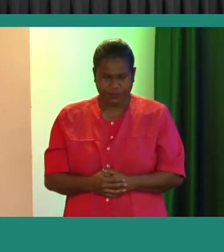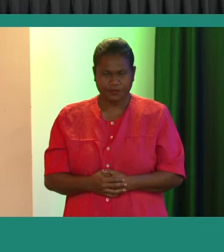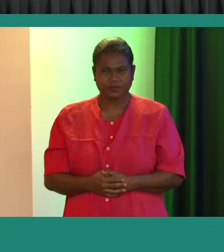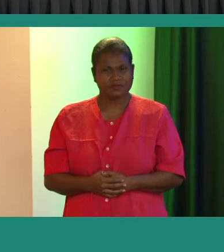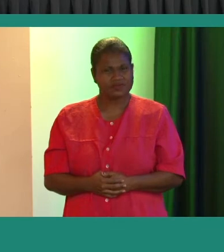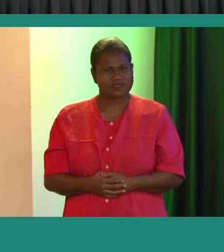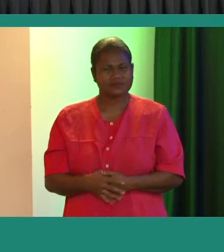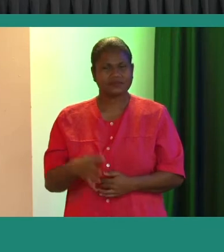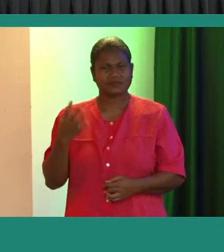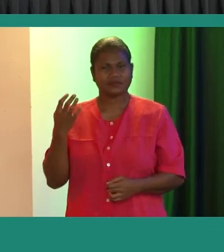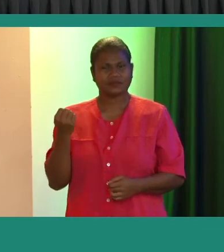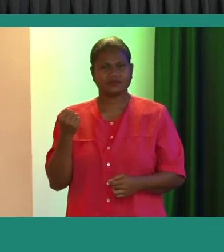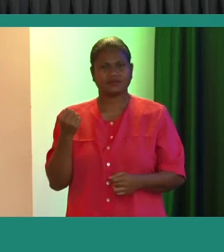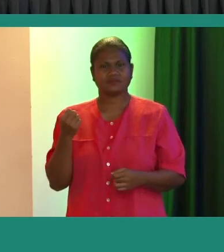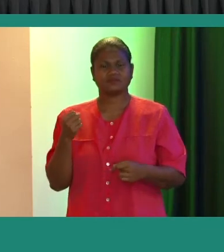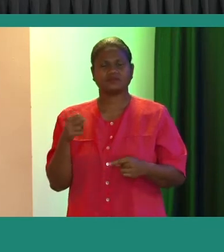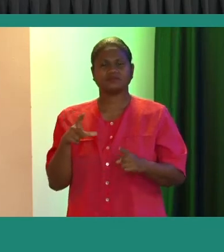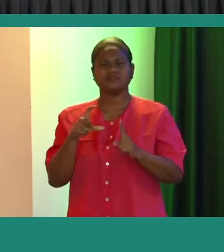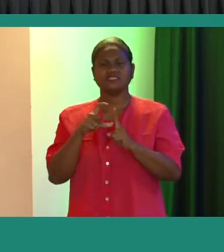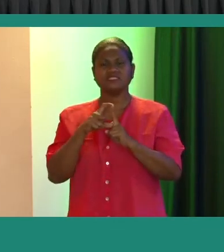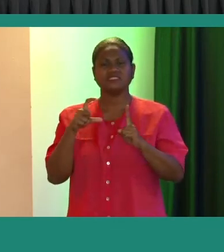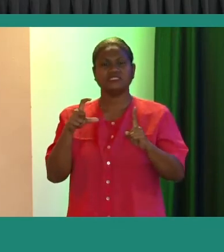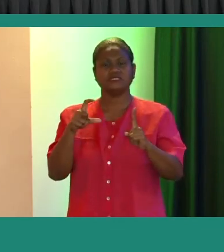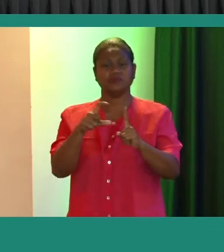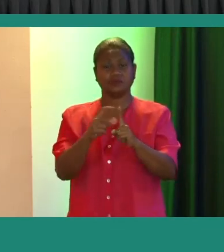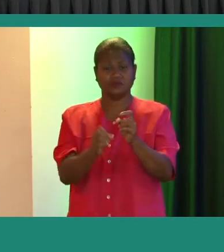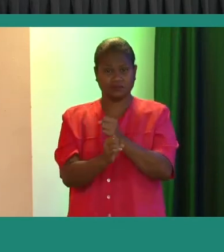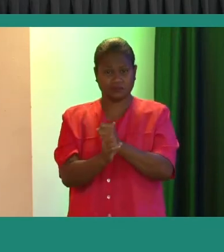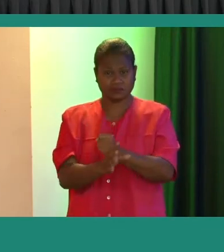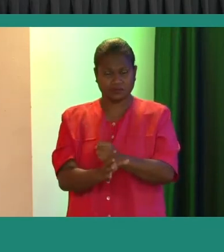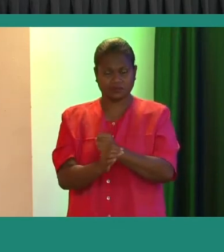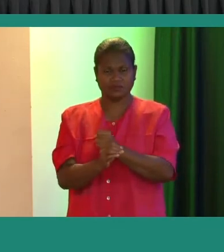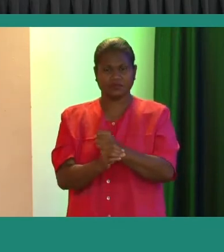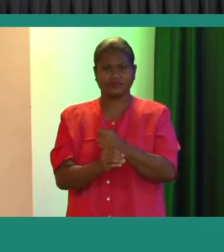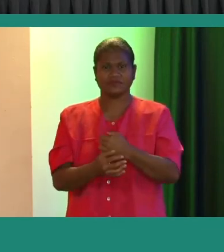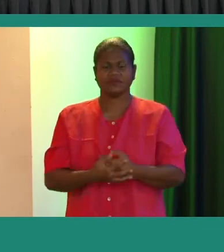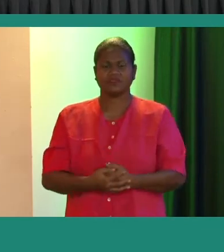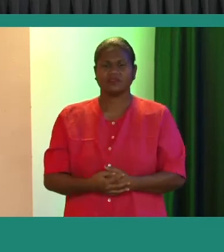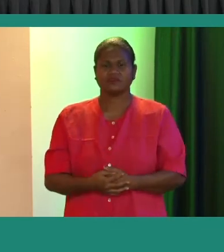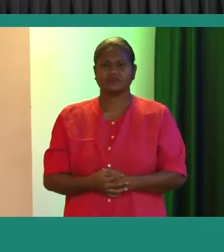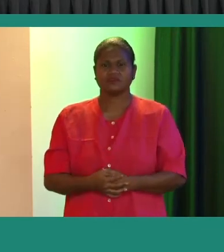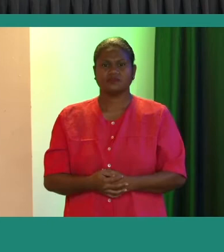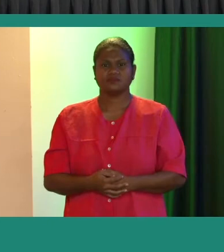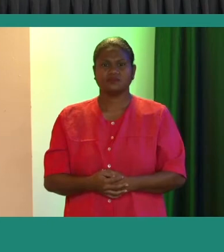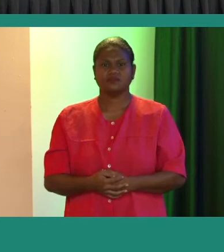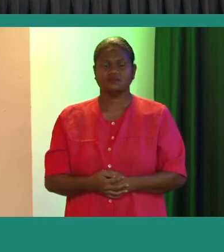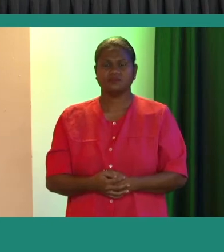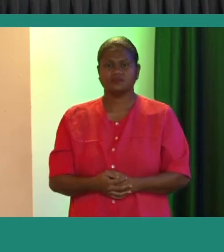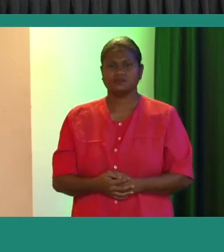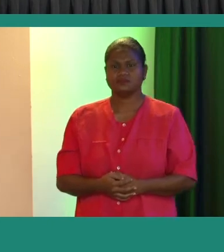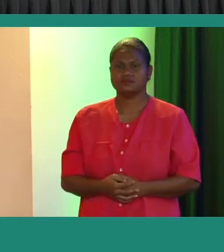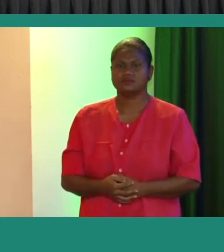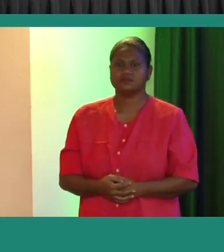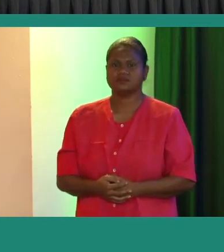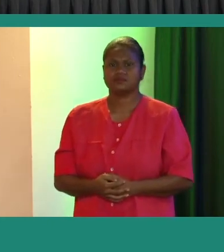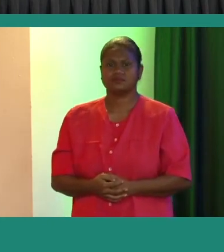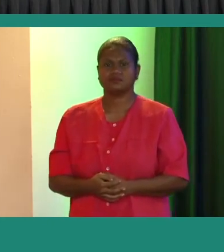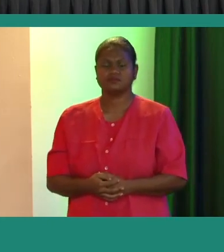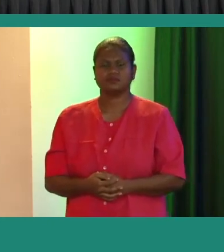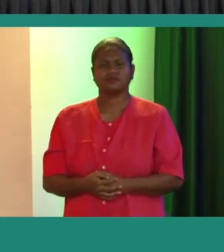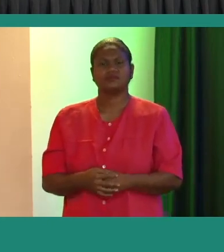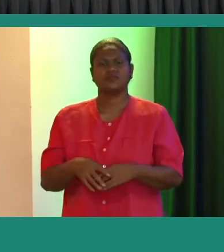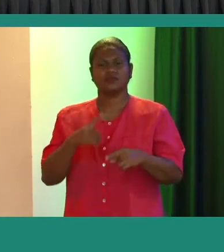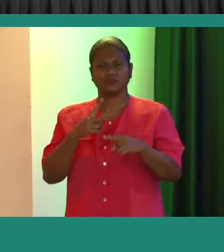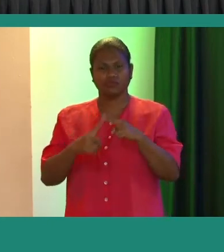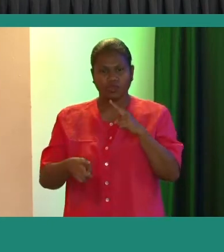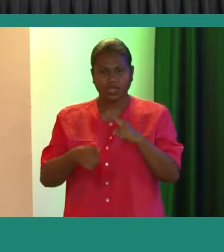the Public Service Male Advocacy Network. That basically is getting or training and